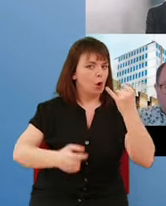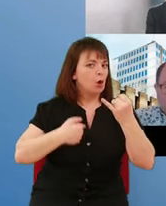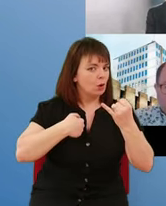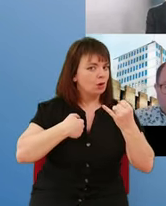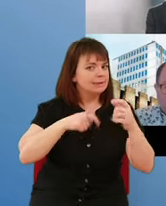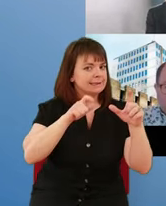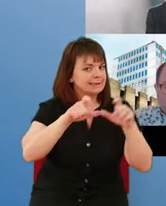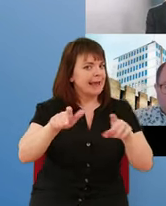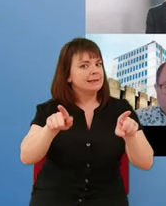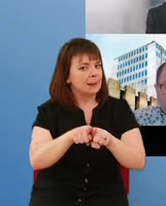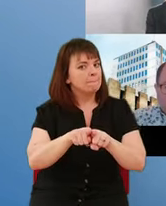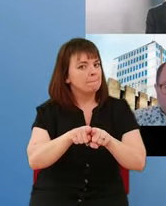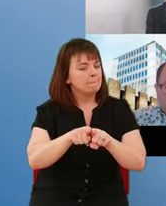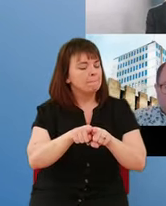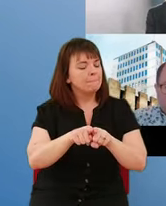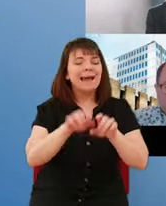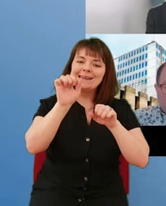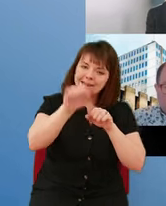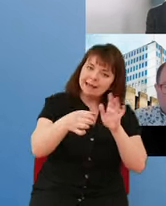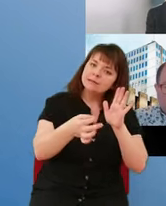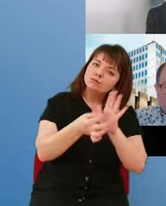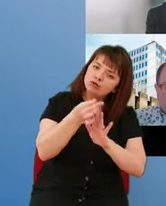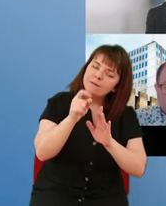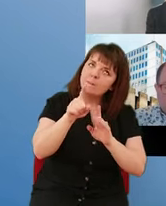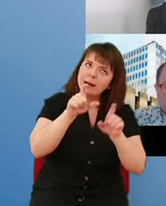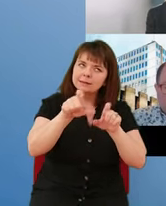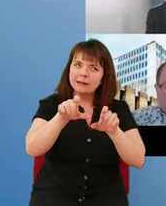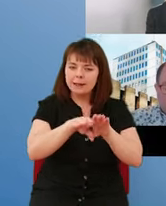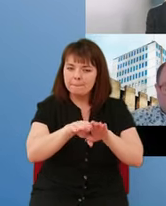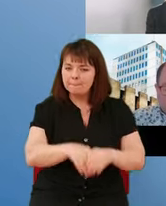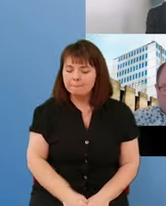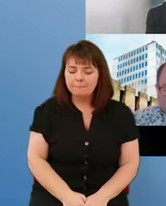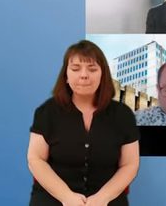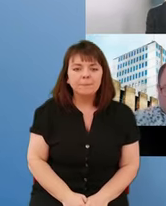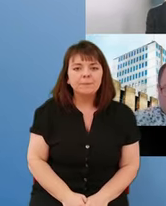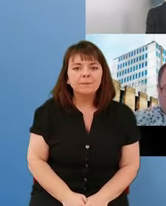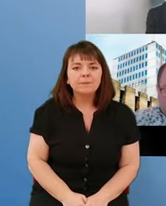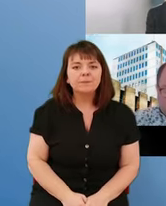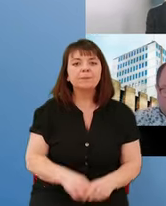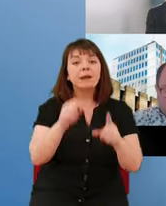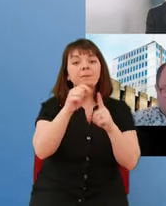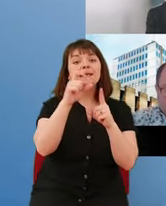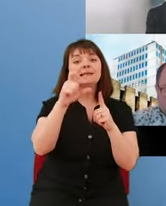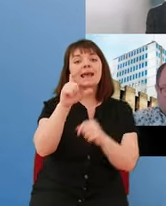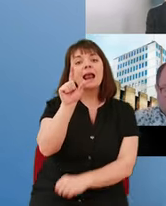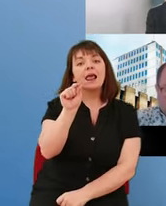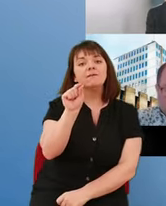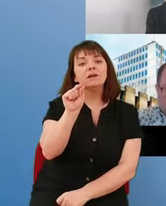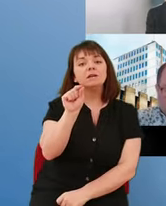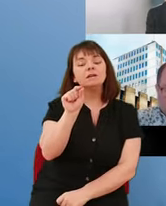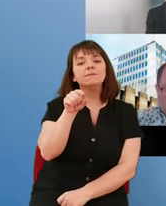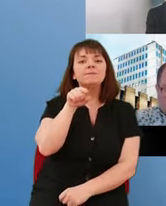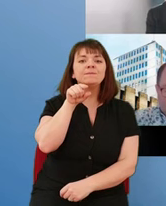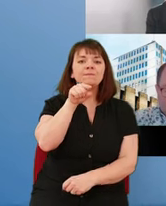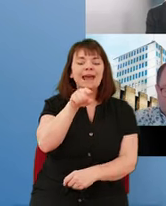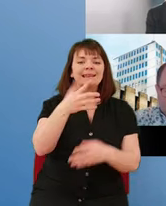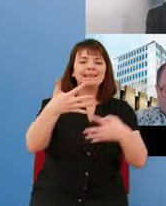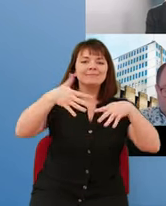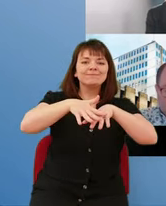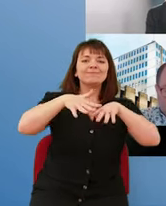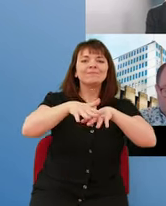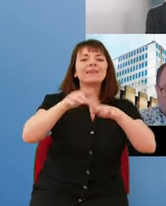PC11 is the interface risk. You'll see an update there around both the interface policy and the access